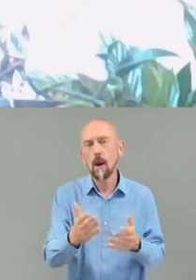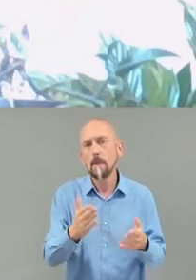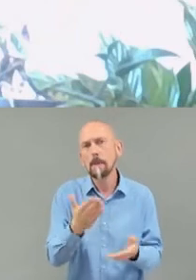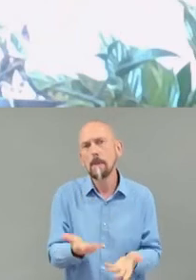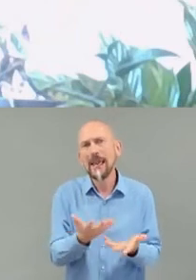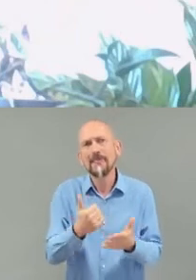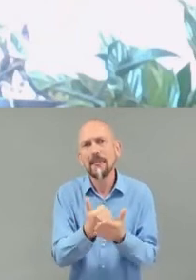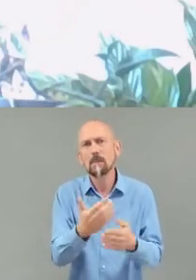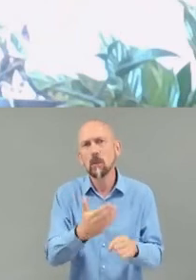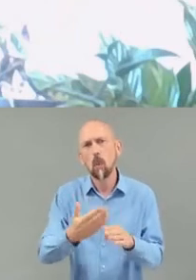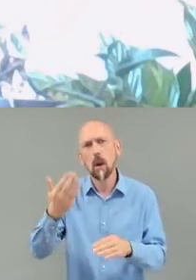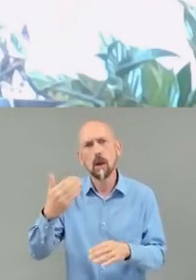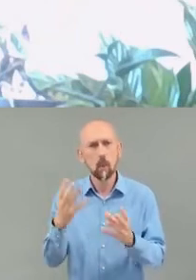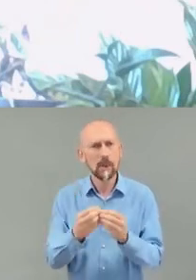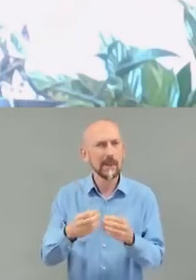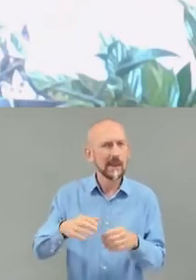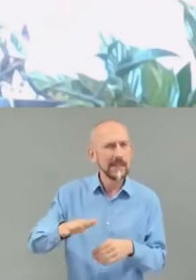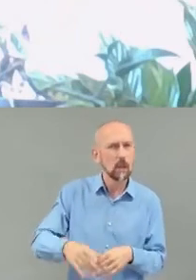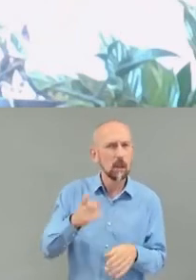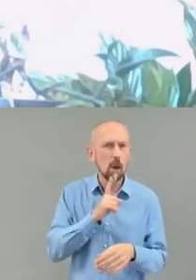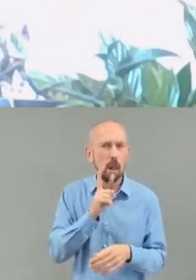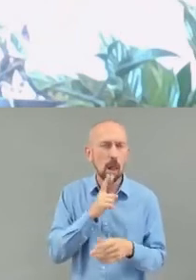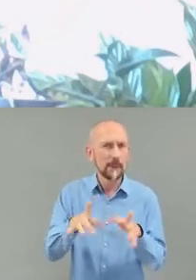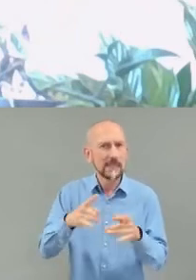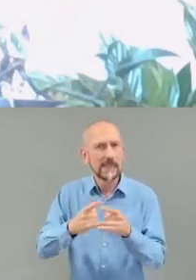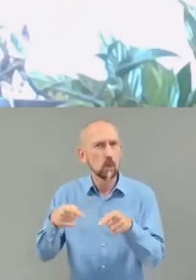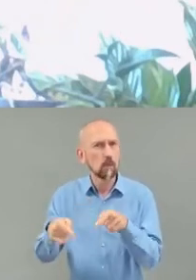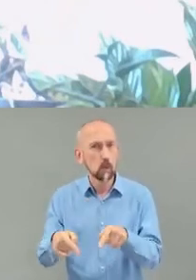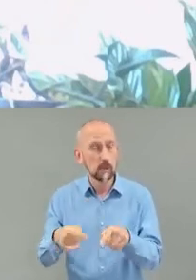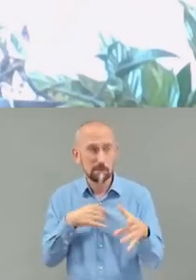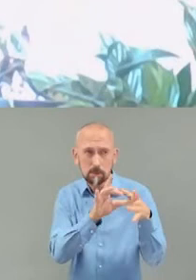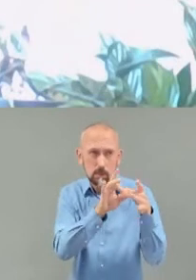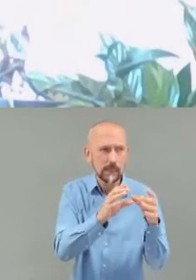work I was doing with a little girl who had suffered sexual abuse.